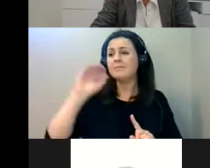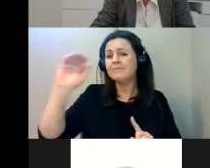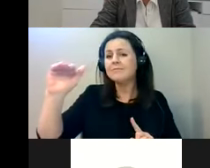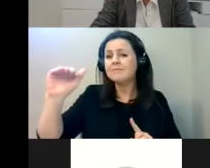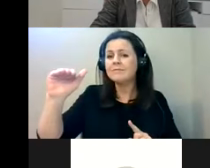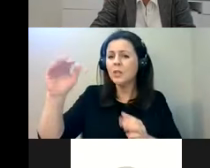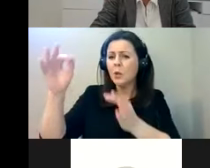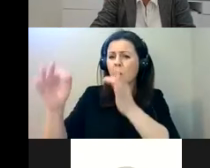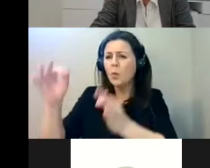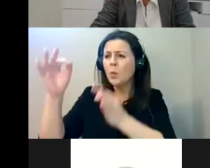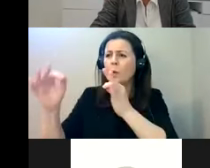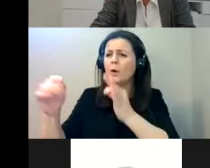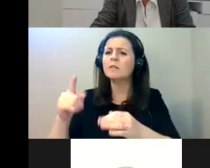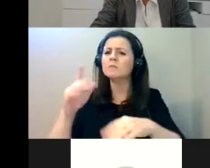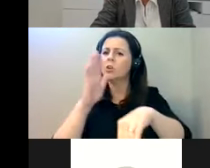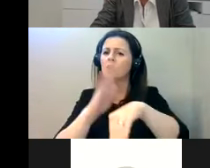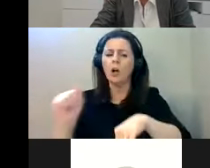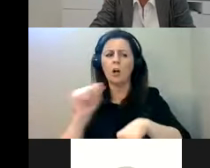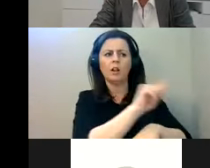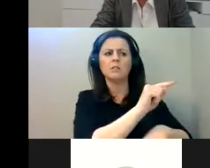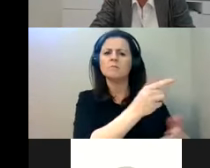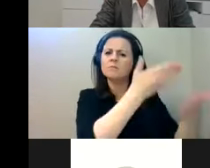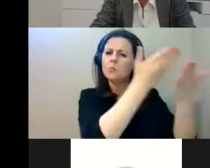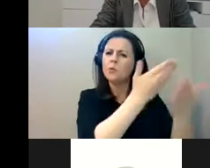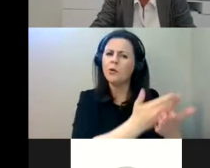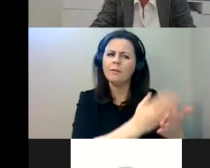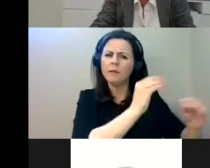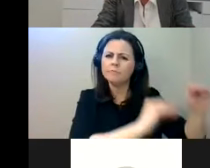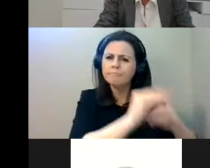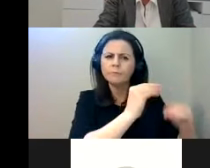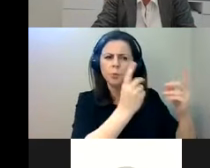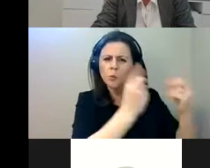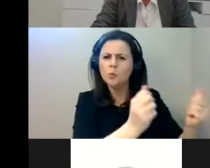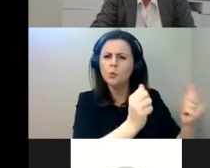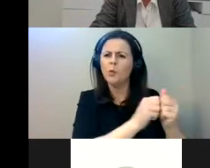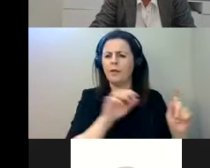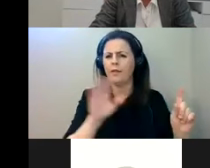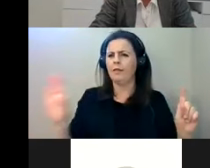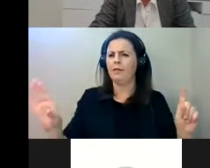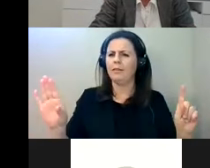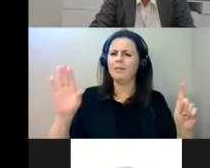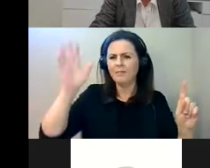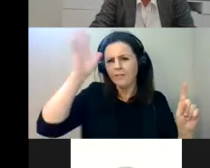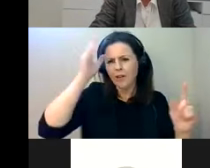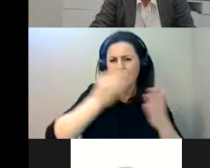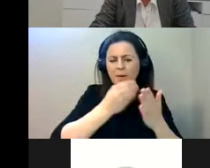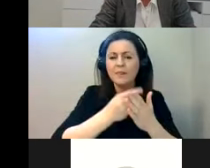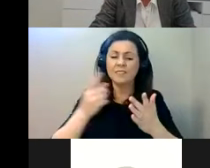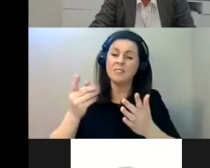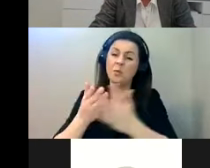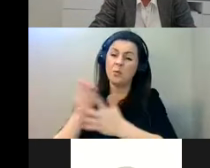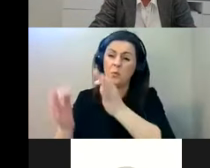to pass their accounts before court and to account for the management of that asset. Thank you.